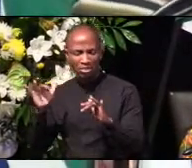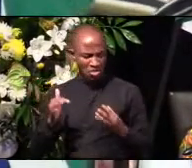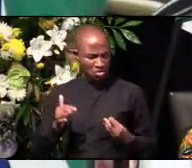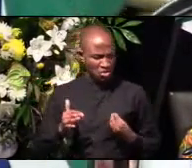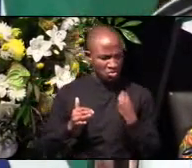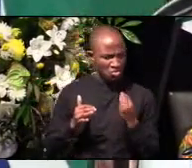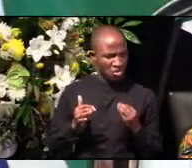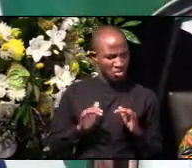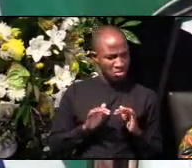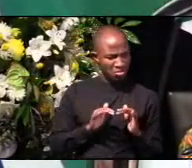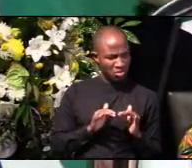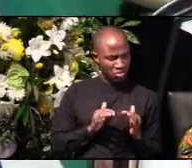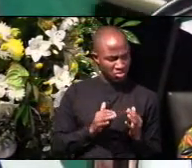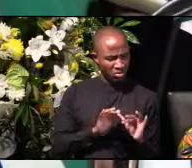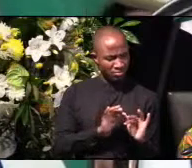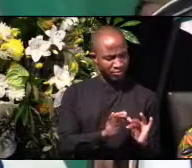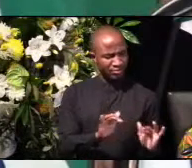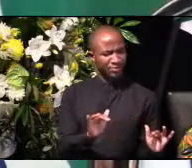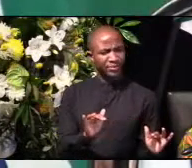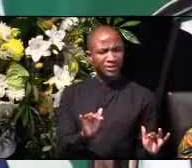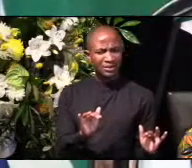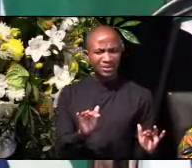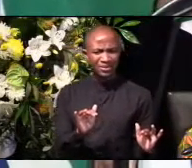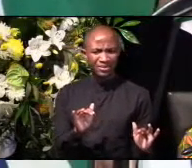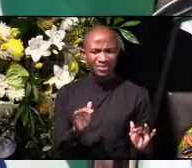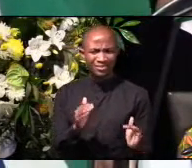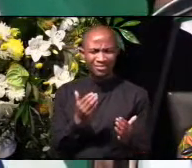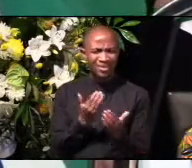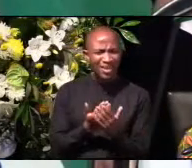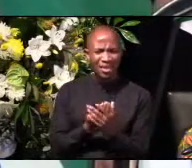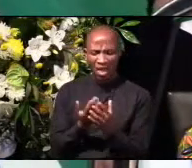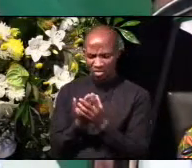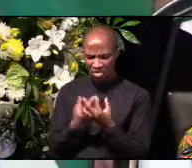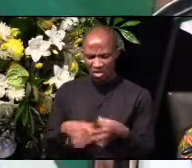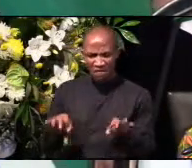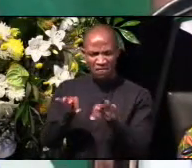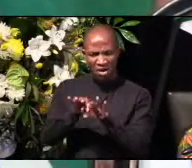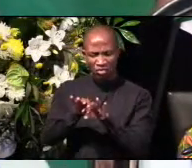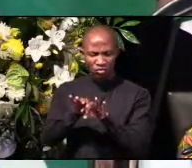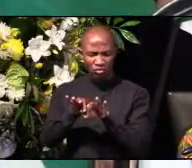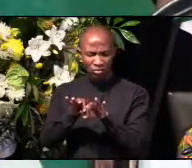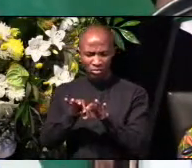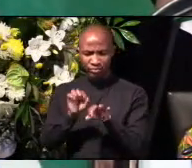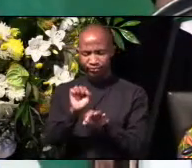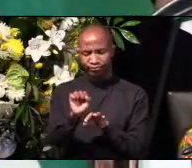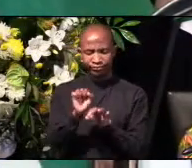should not be without condition of some kinds of values and competencies